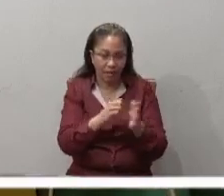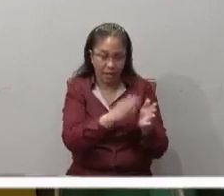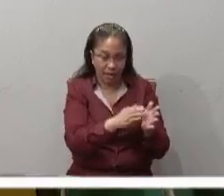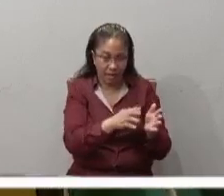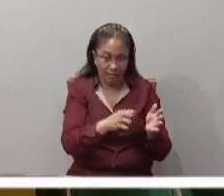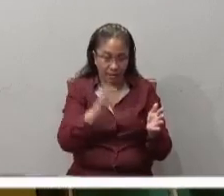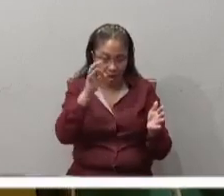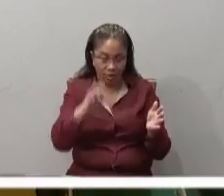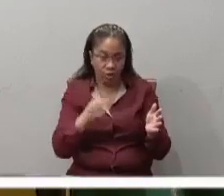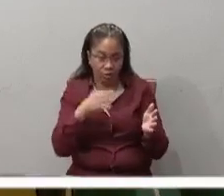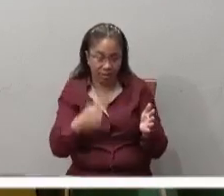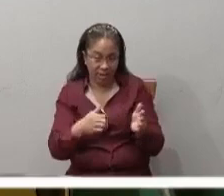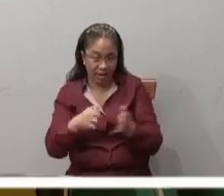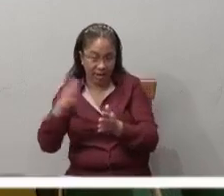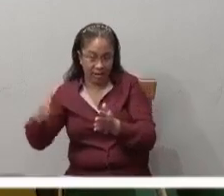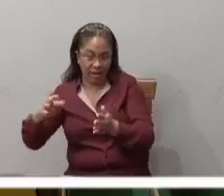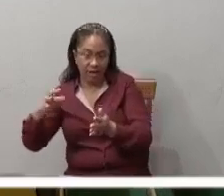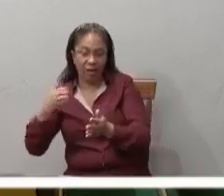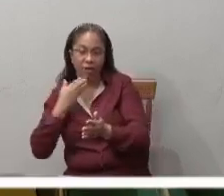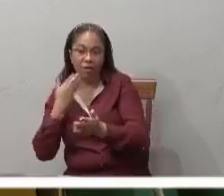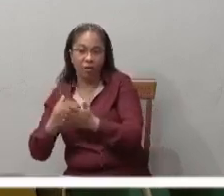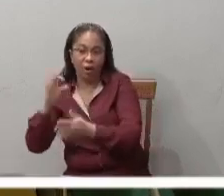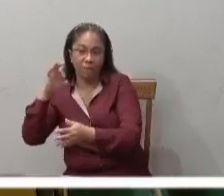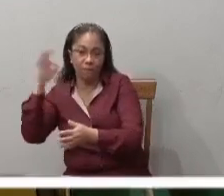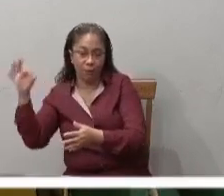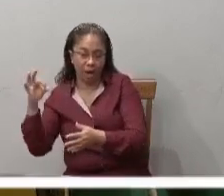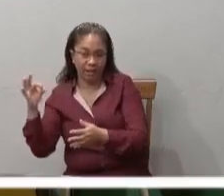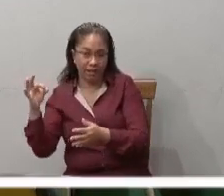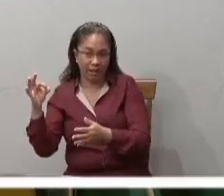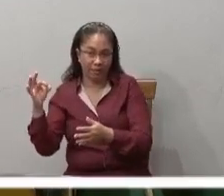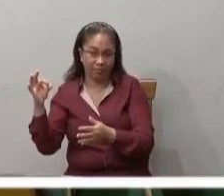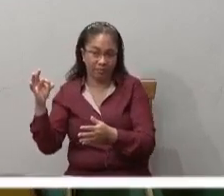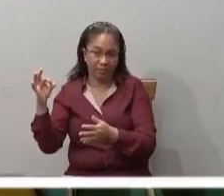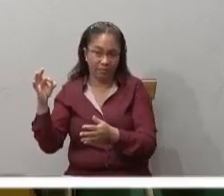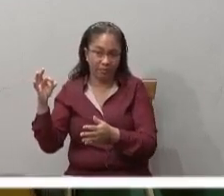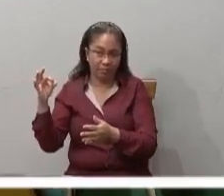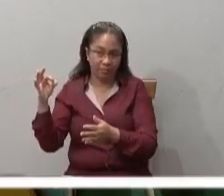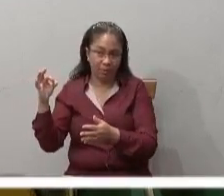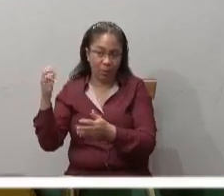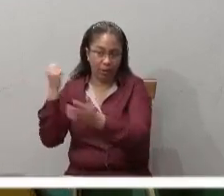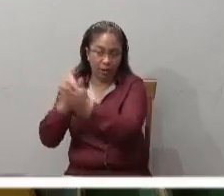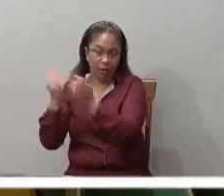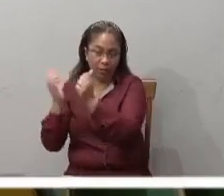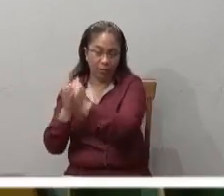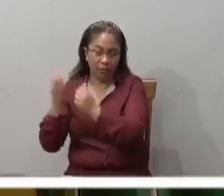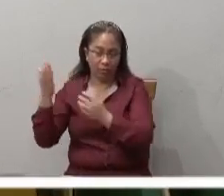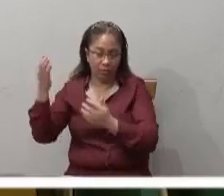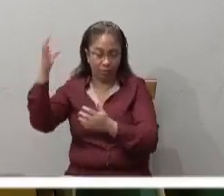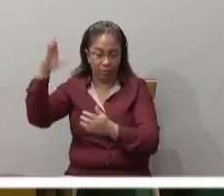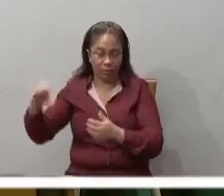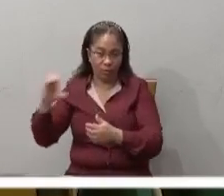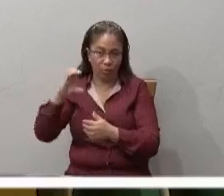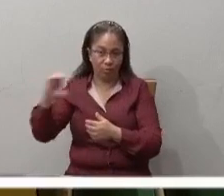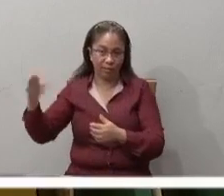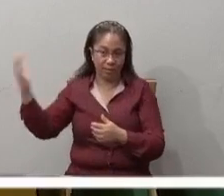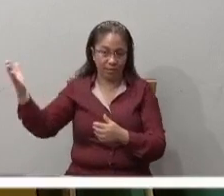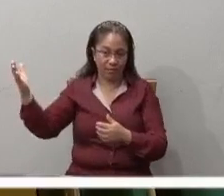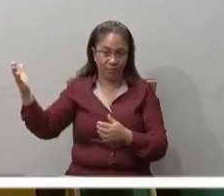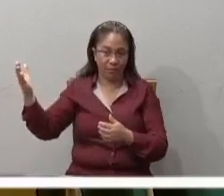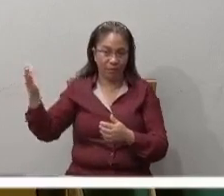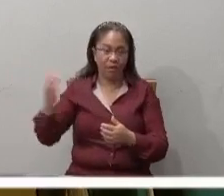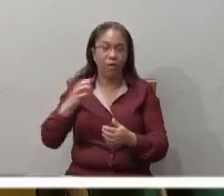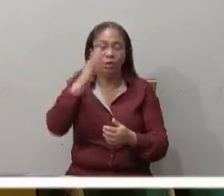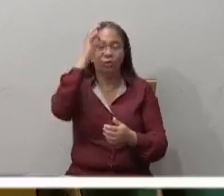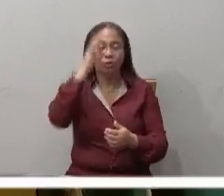he consummated the union between himself and the bride on the cross. The Eucharist is the marriage